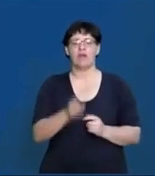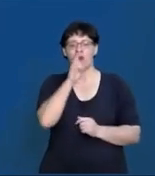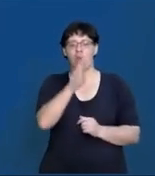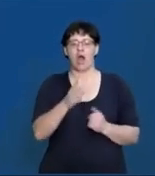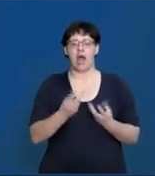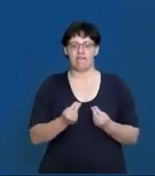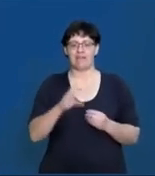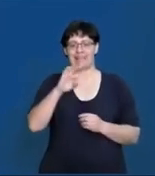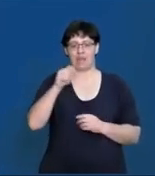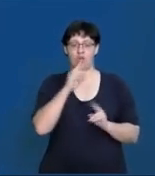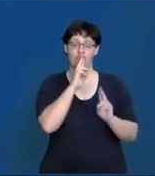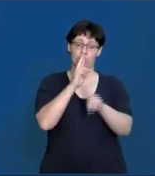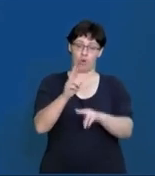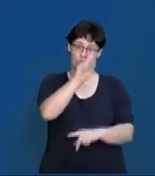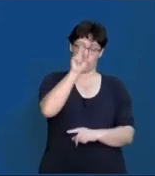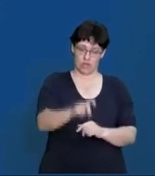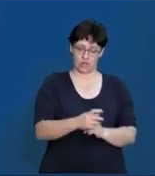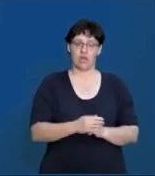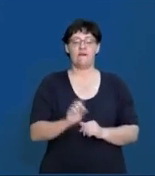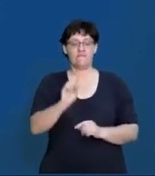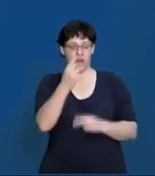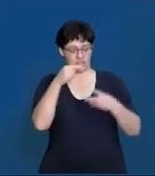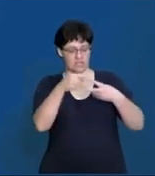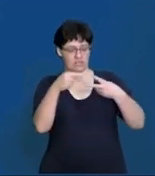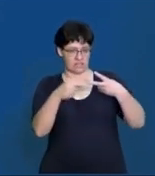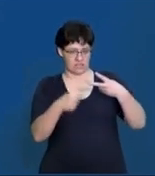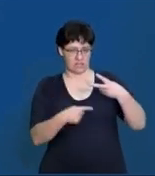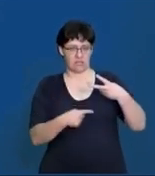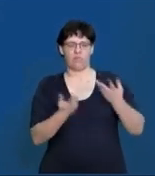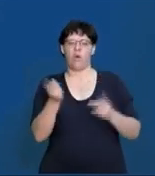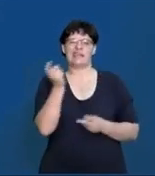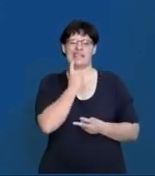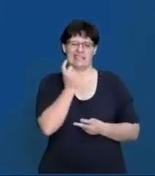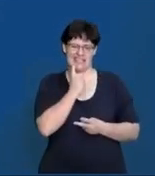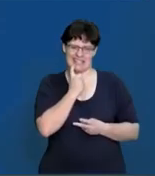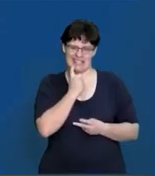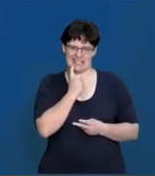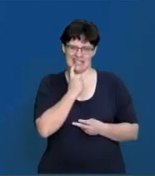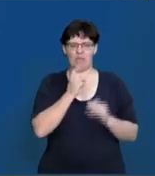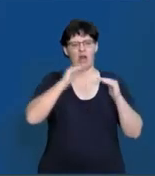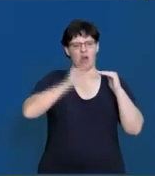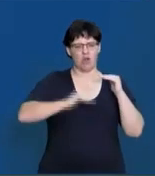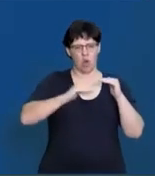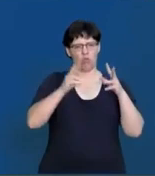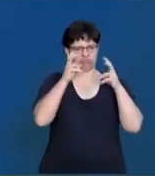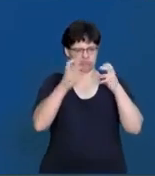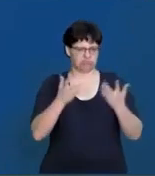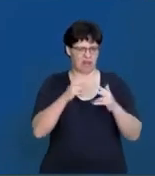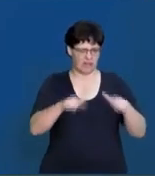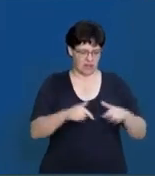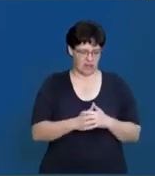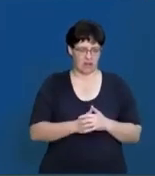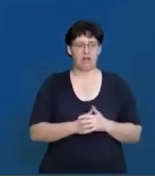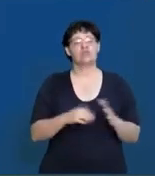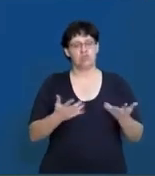Right. Normally, when you get a data response question, right, the first two questions are usually easy. They are lower cognitive